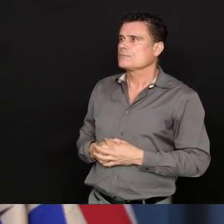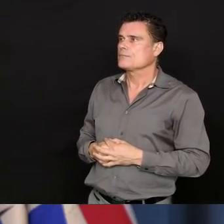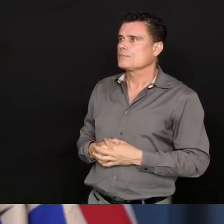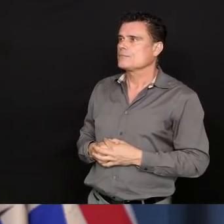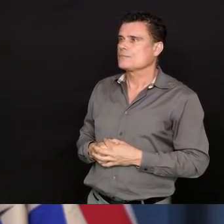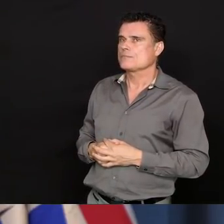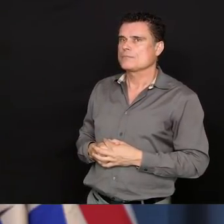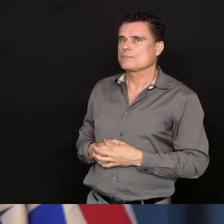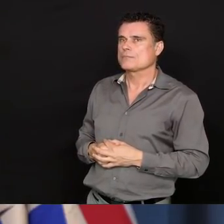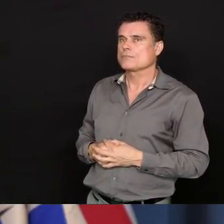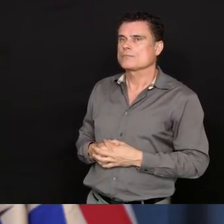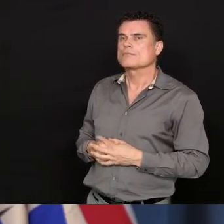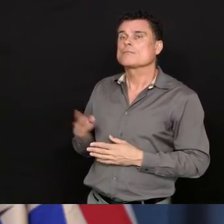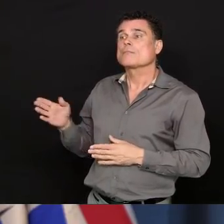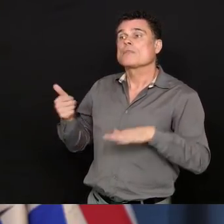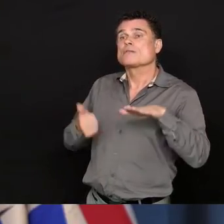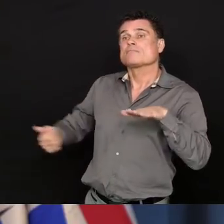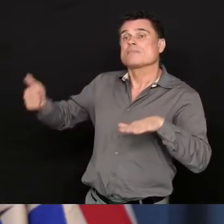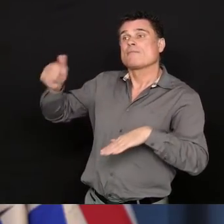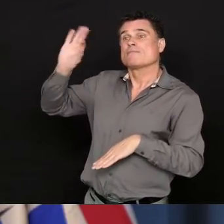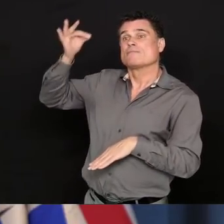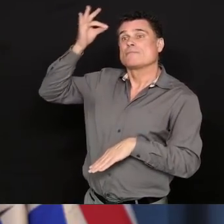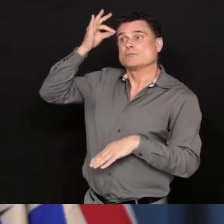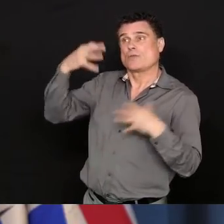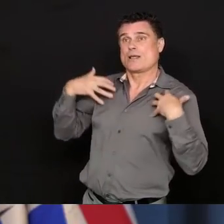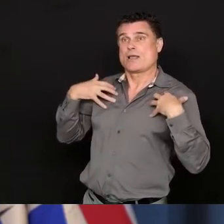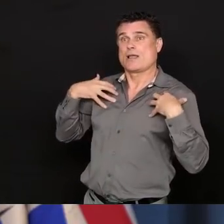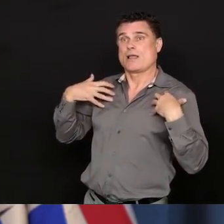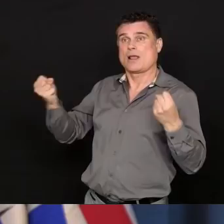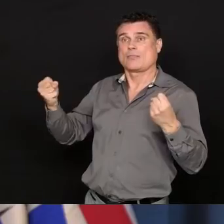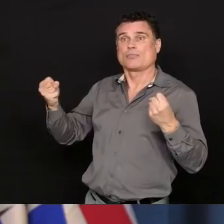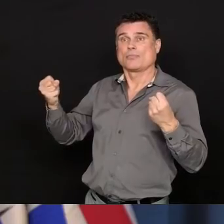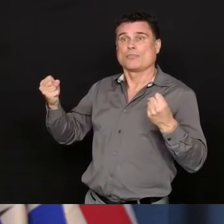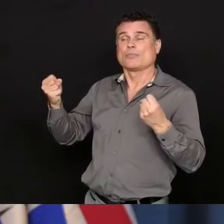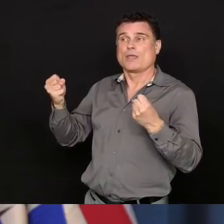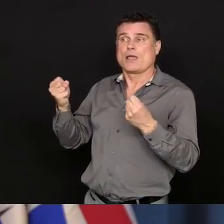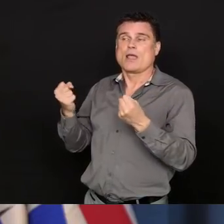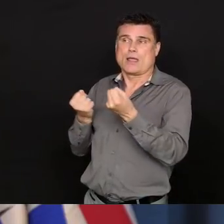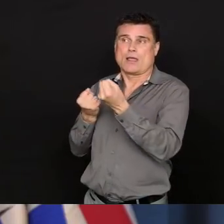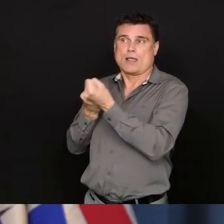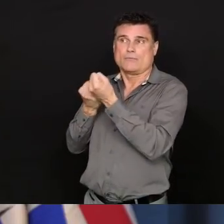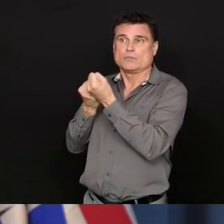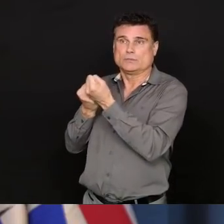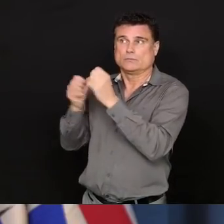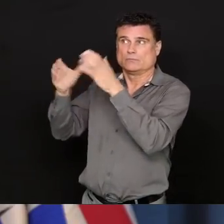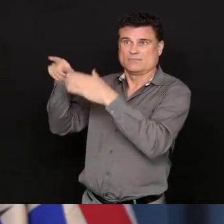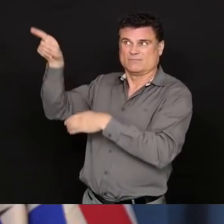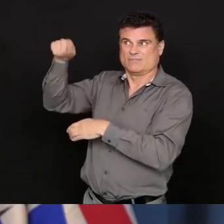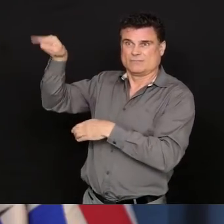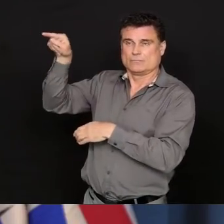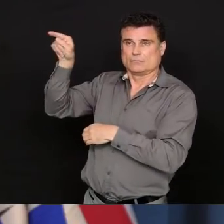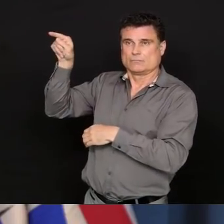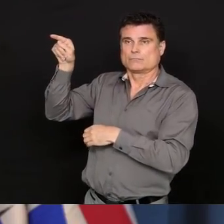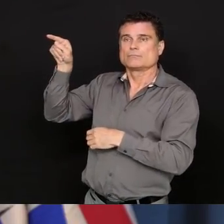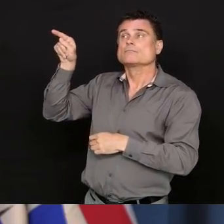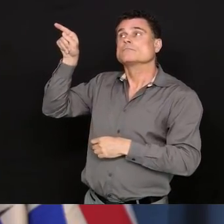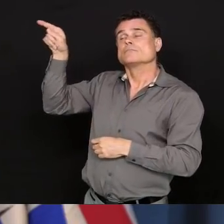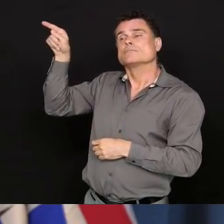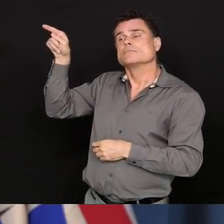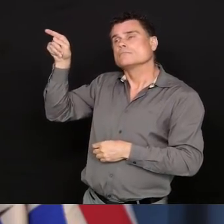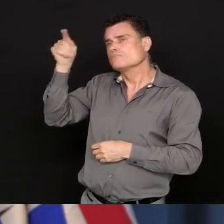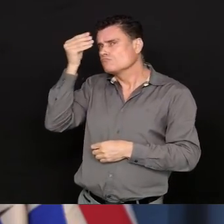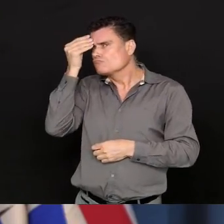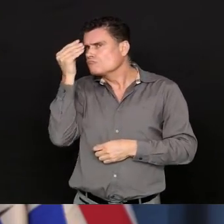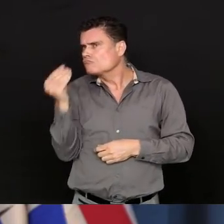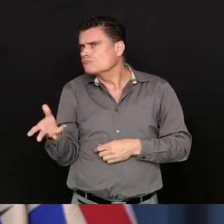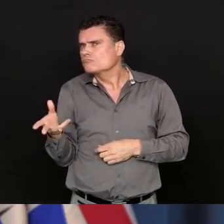Teresa Tam talked this week about how they're looking at the evolving science. I know initially you had said we didn't believe that it was spread when there were no